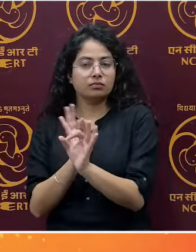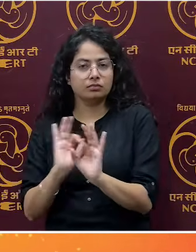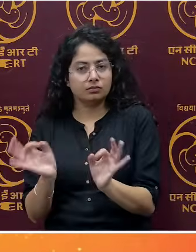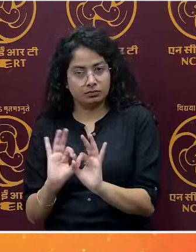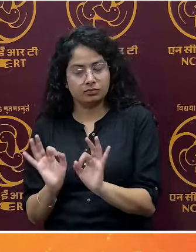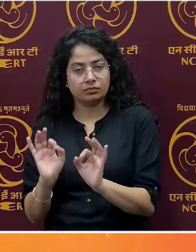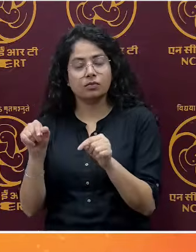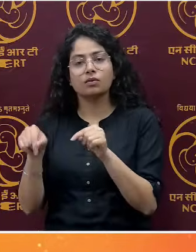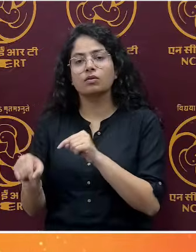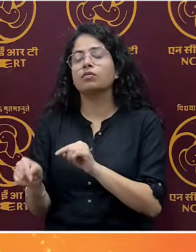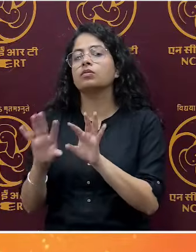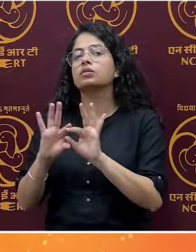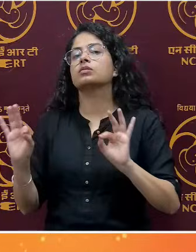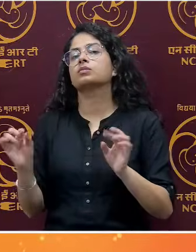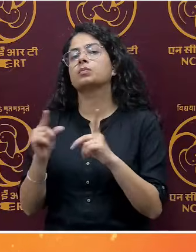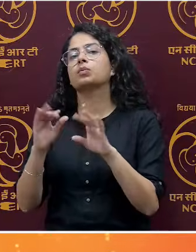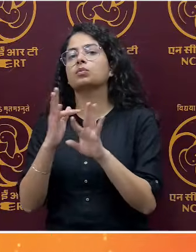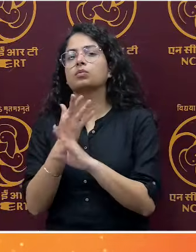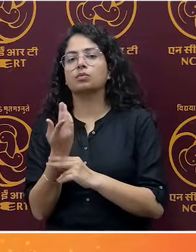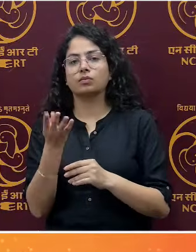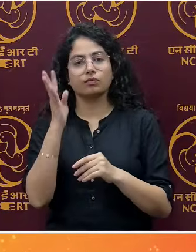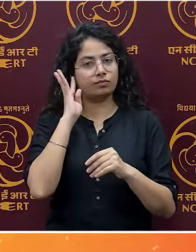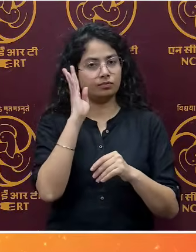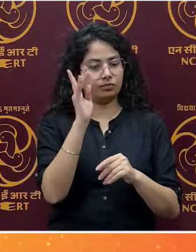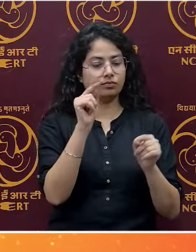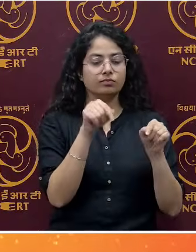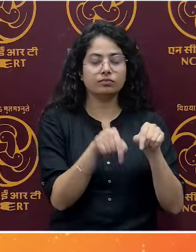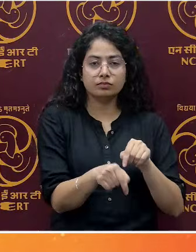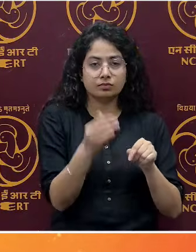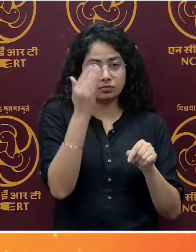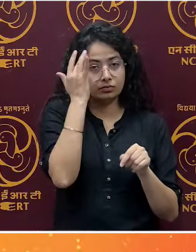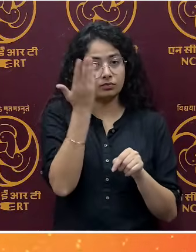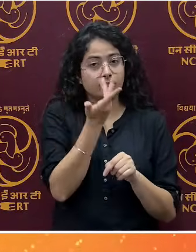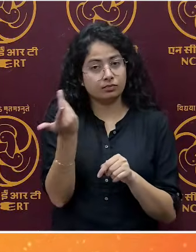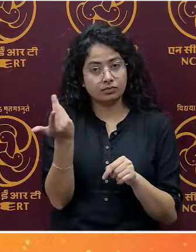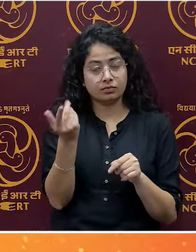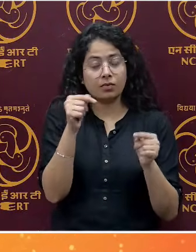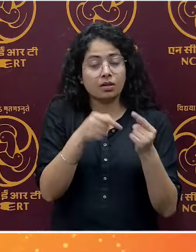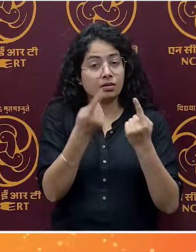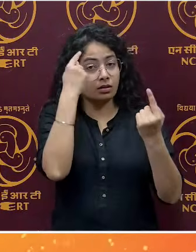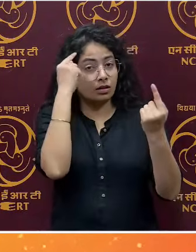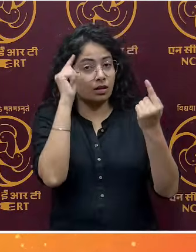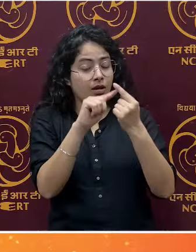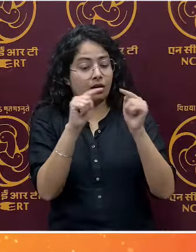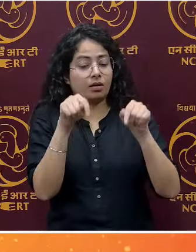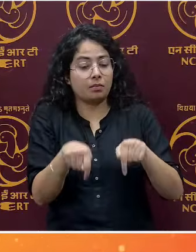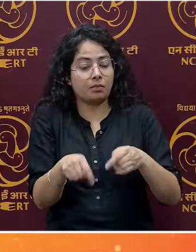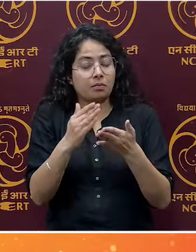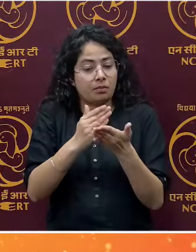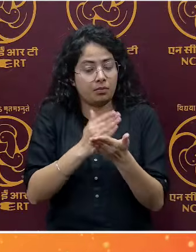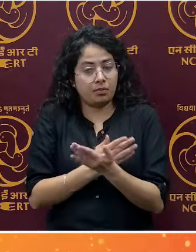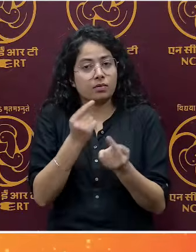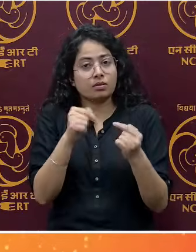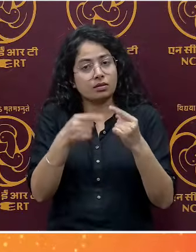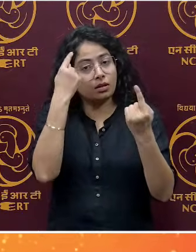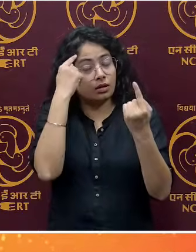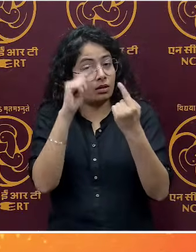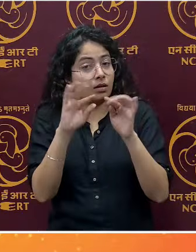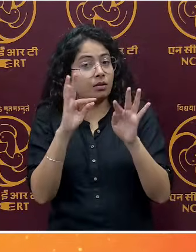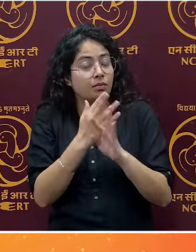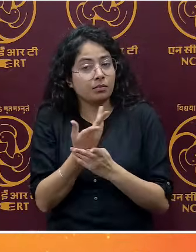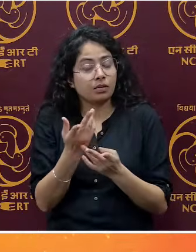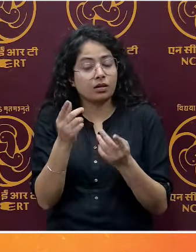they can simply go on theory and they can get to know what is the objective of this program to calculate